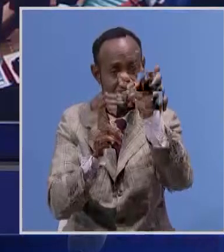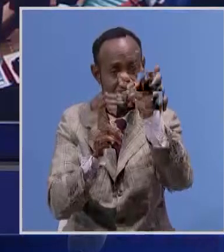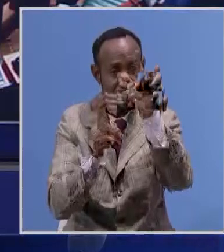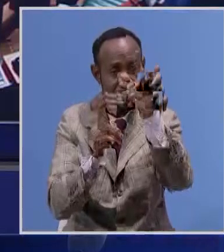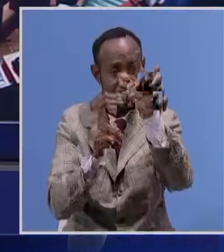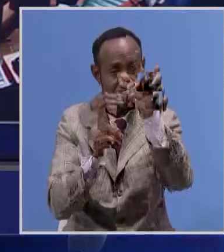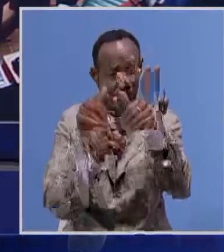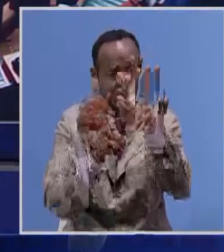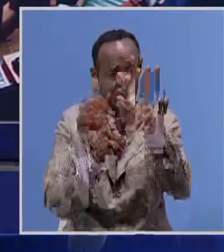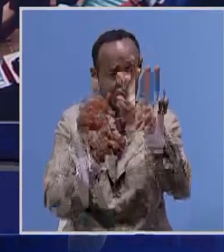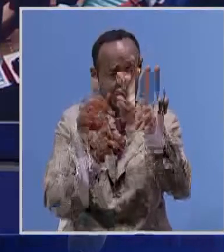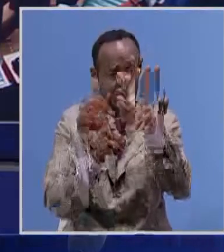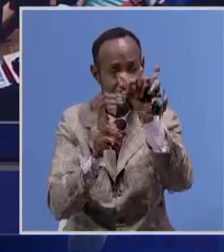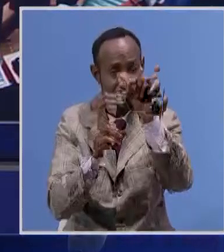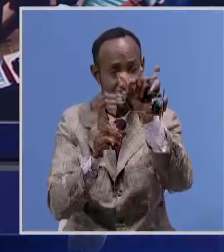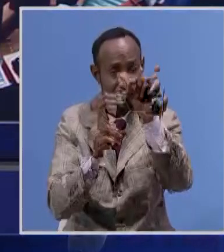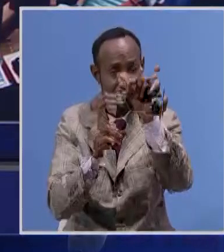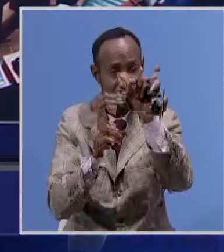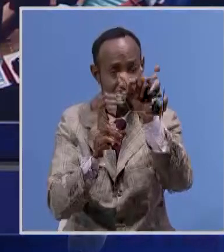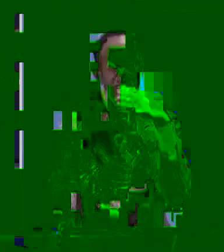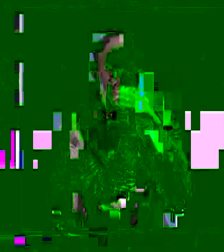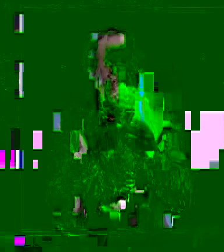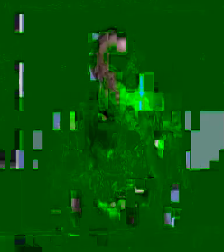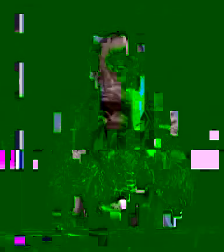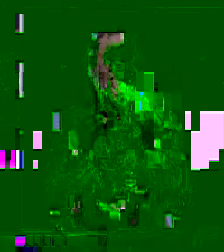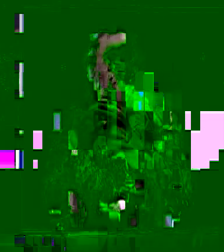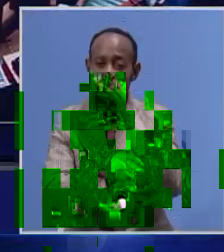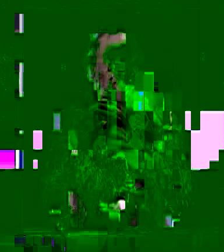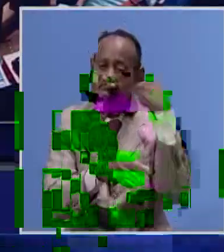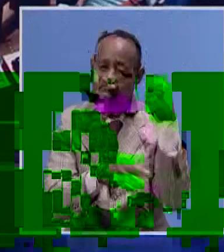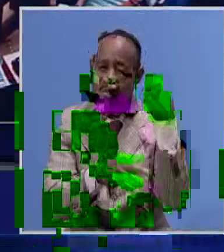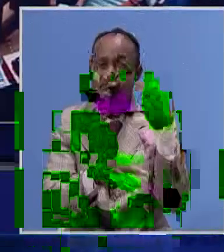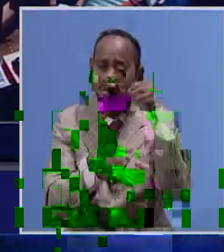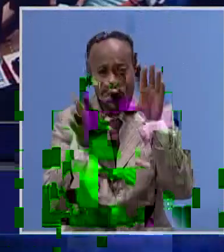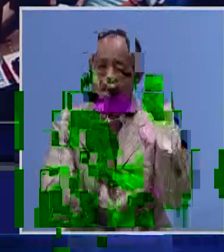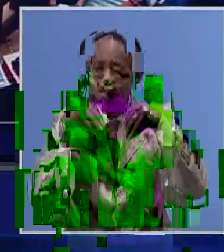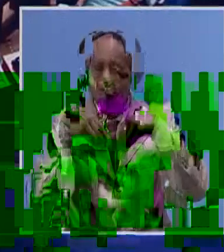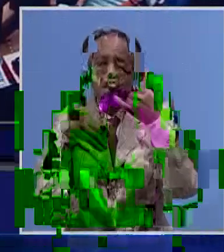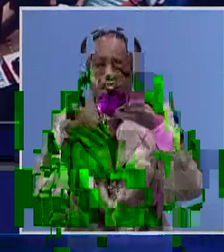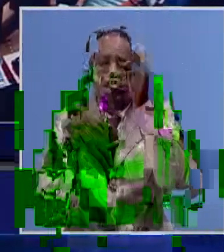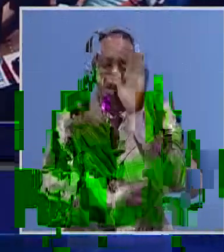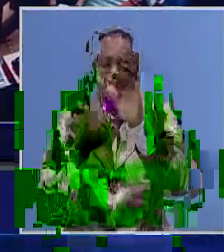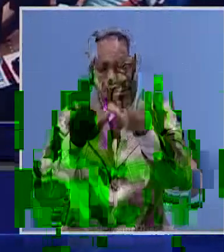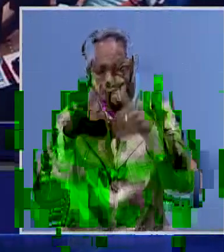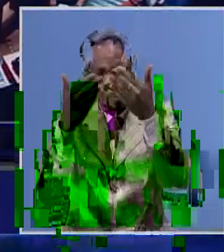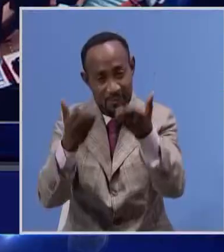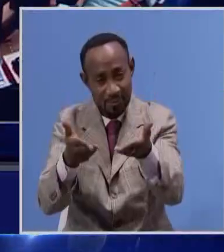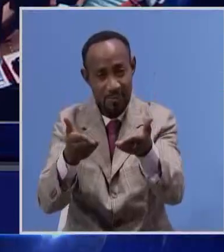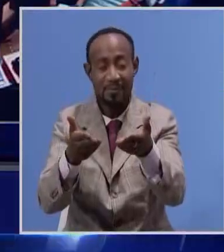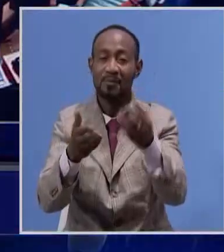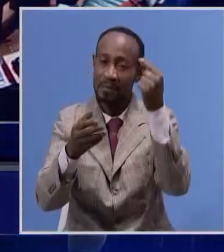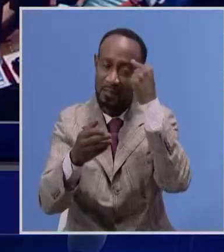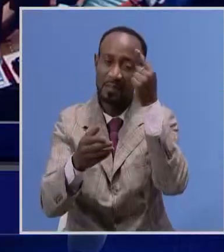provides for individuals who acquired property using proceeds of crime upon admission of guilty to be granted amnesty by the